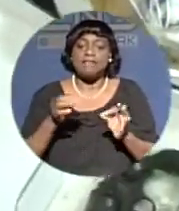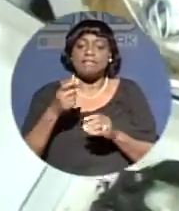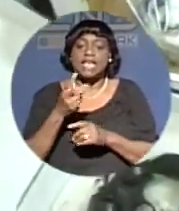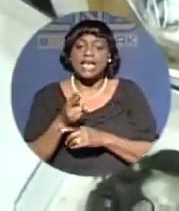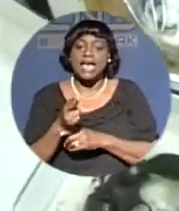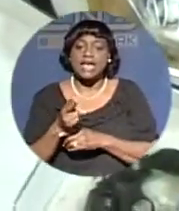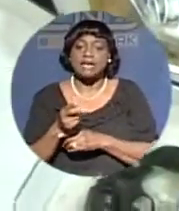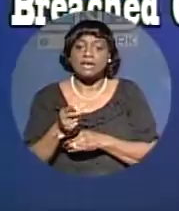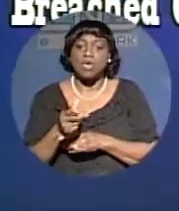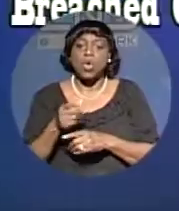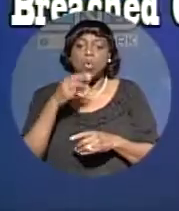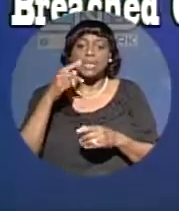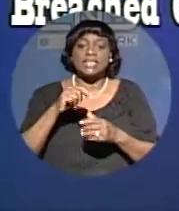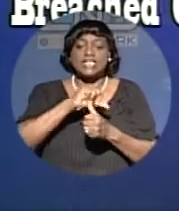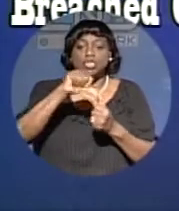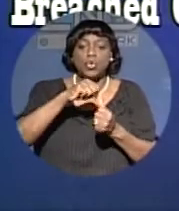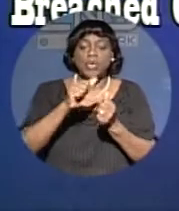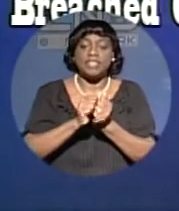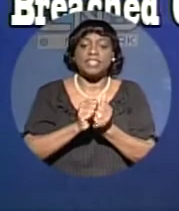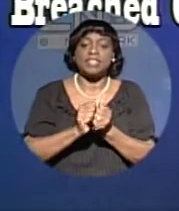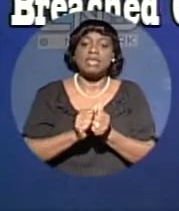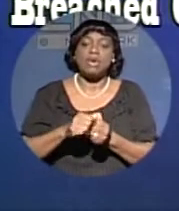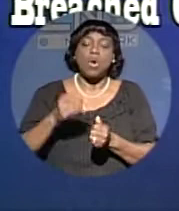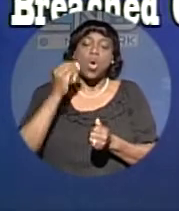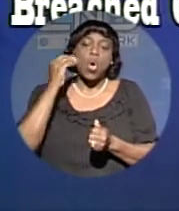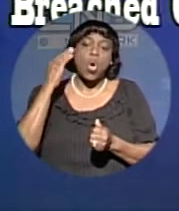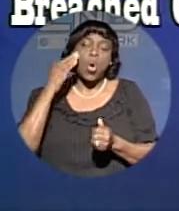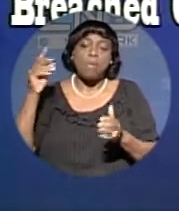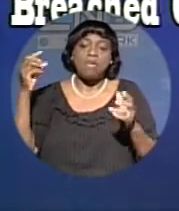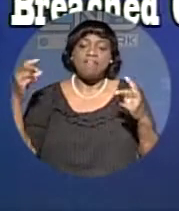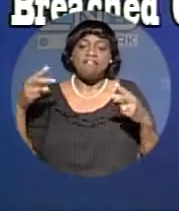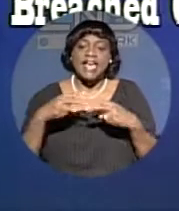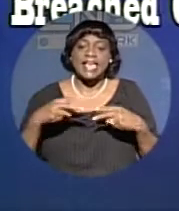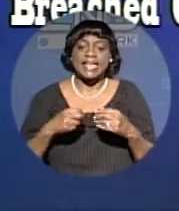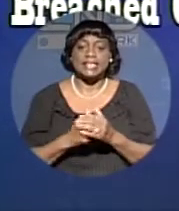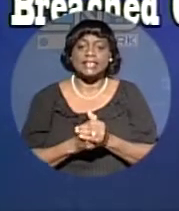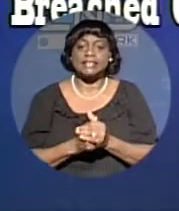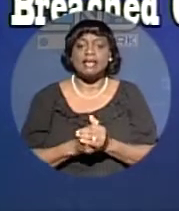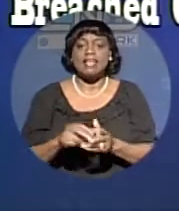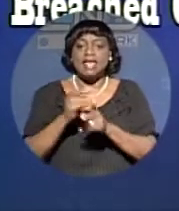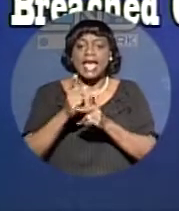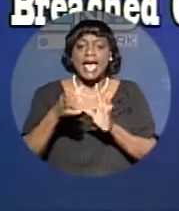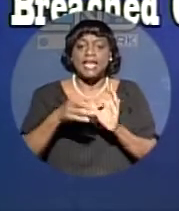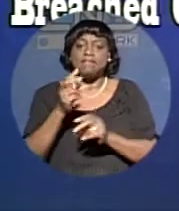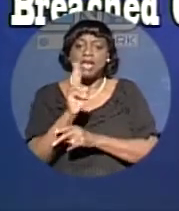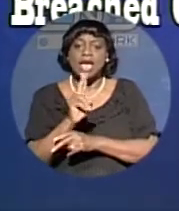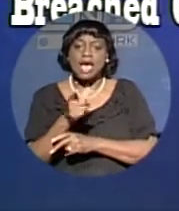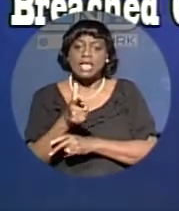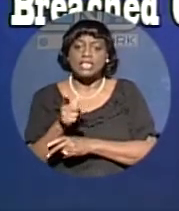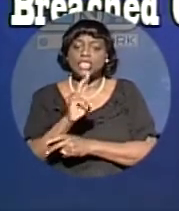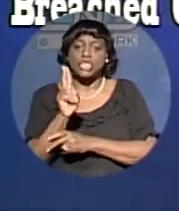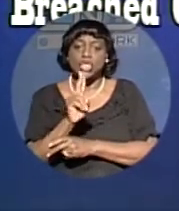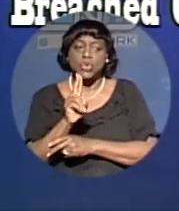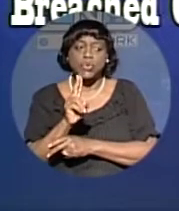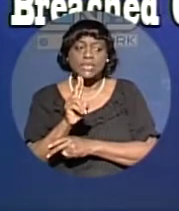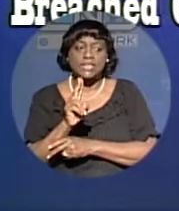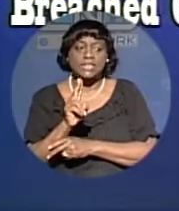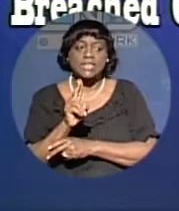associated with domestic violence. As for the types of guns owned and used, of 238 residents